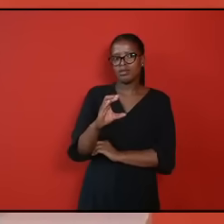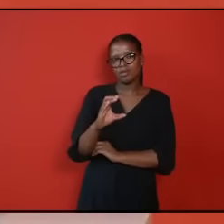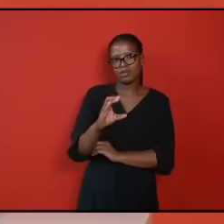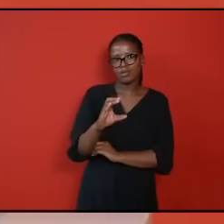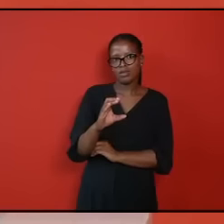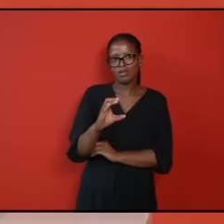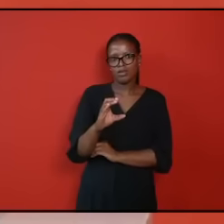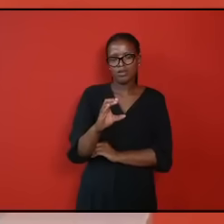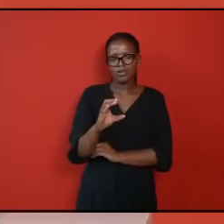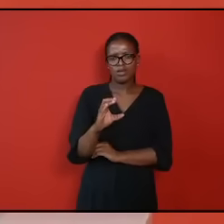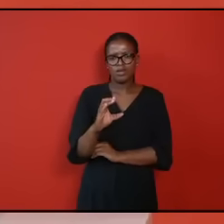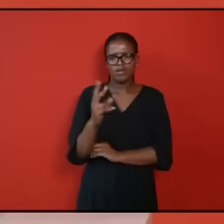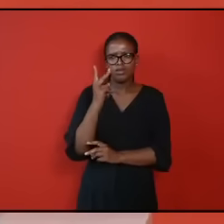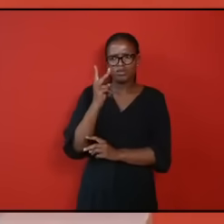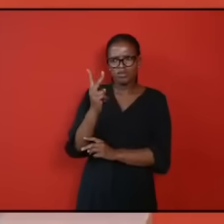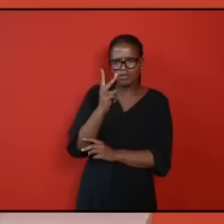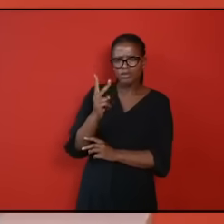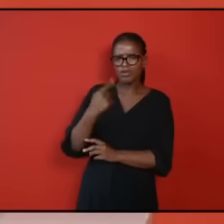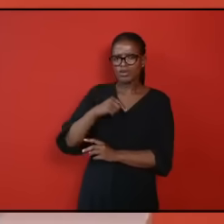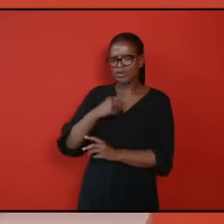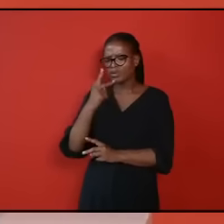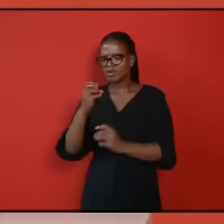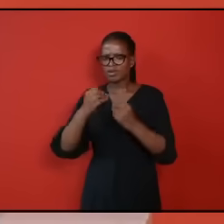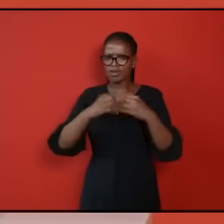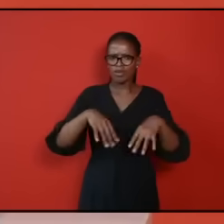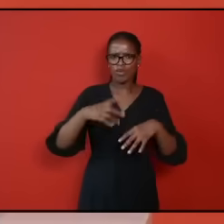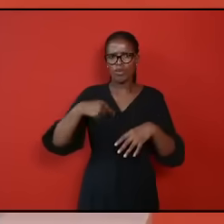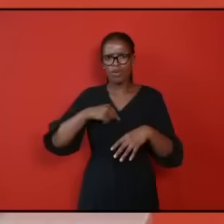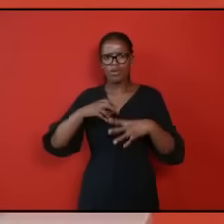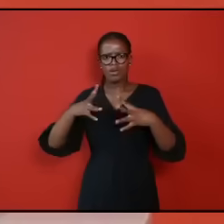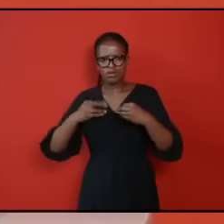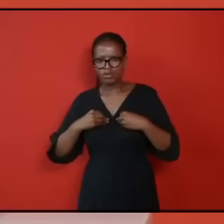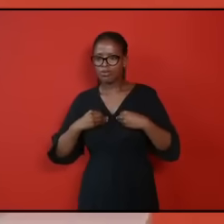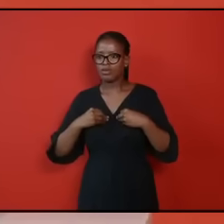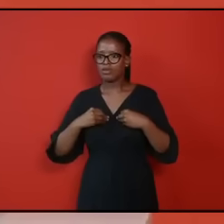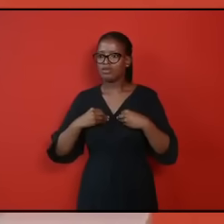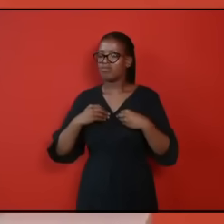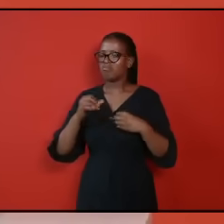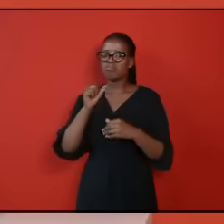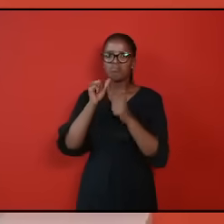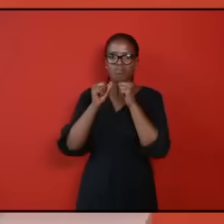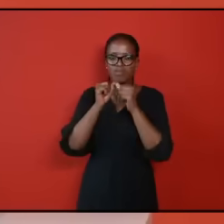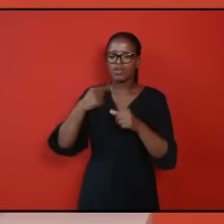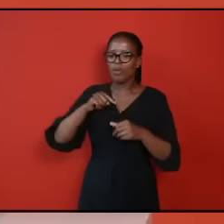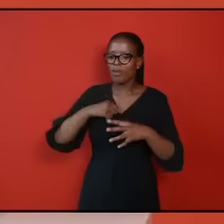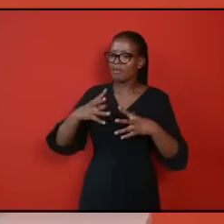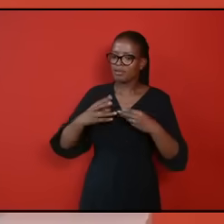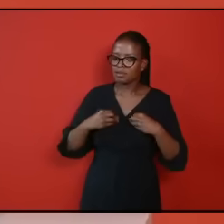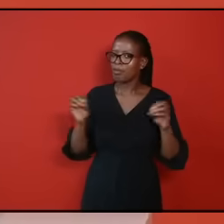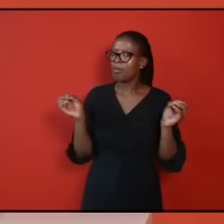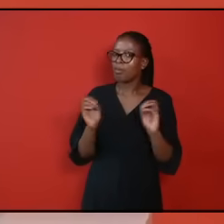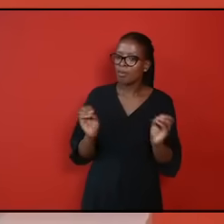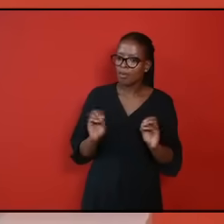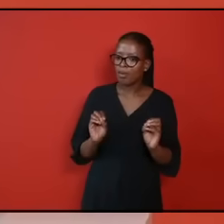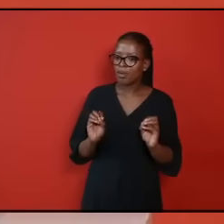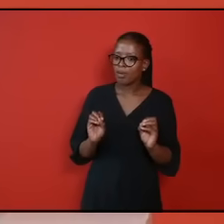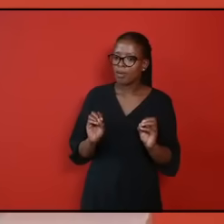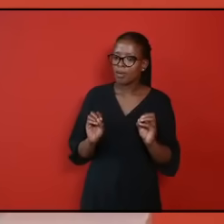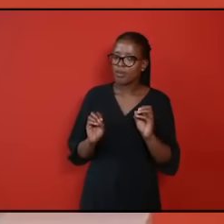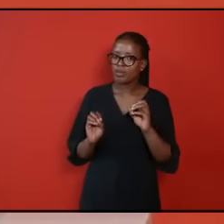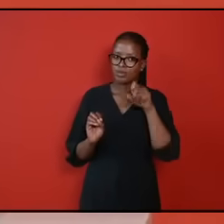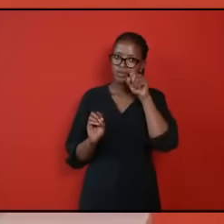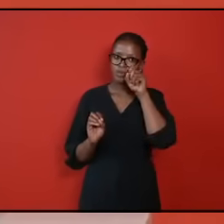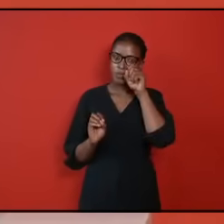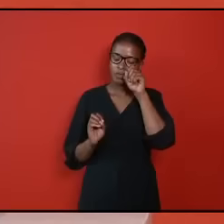agent there. You say, no, we've lost, guys, let's accept. Even if we don't accept, all right,